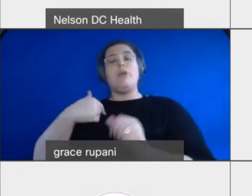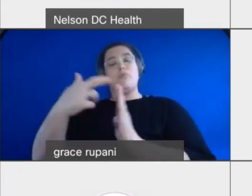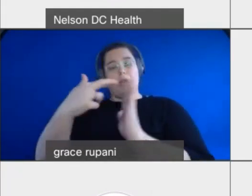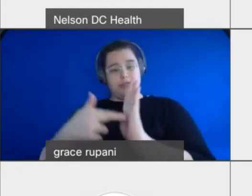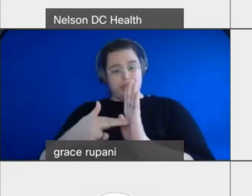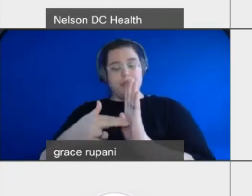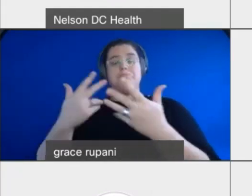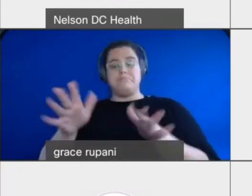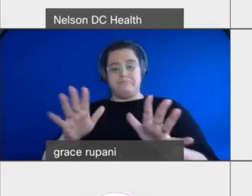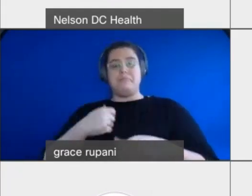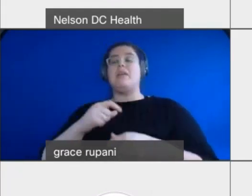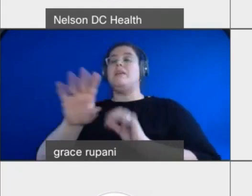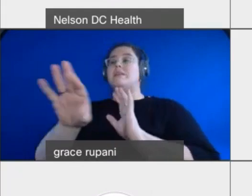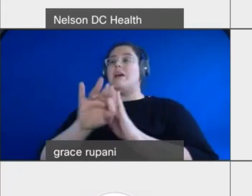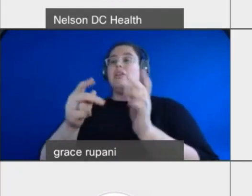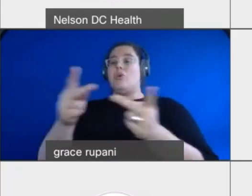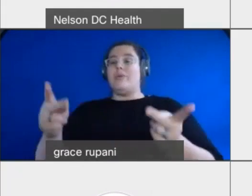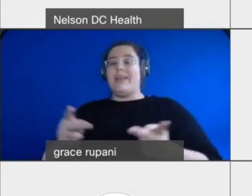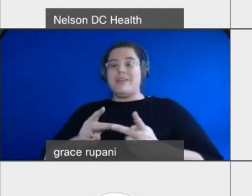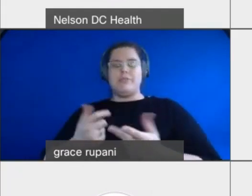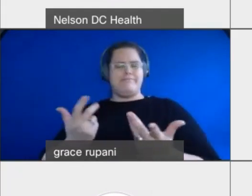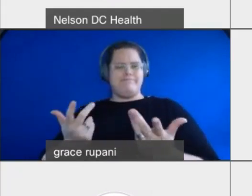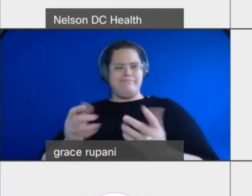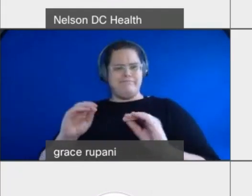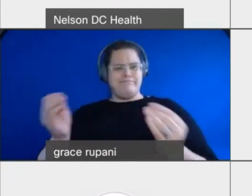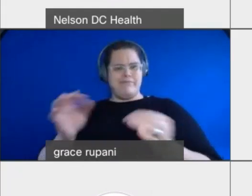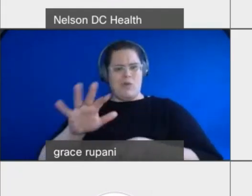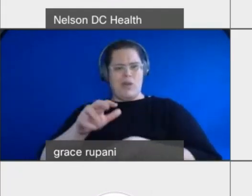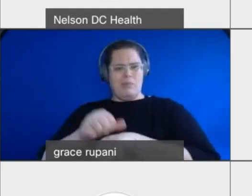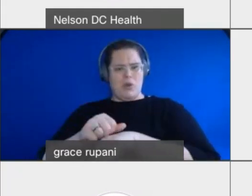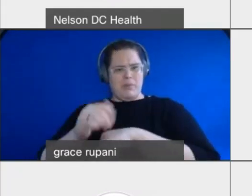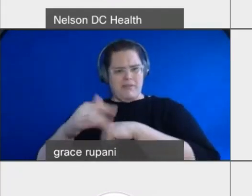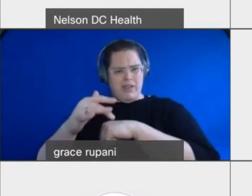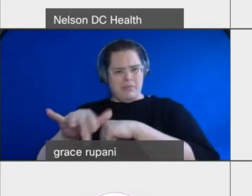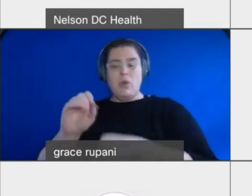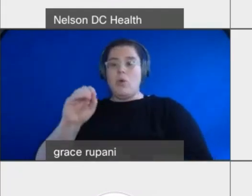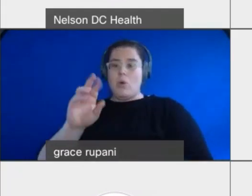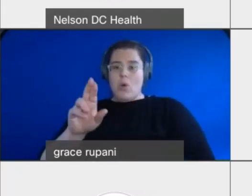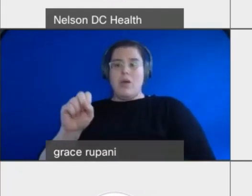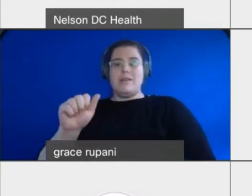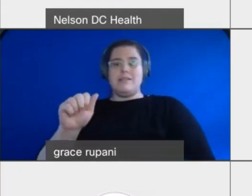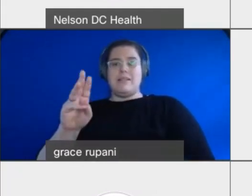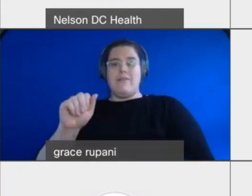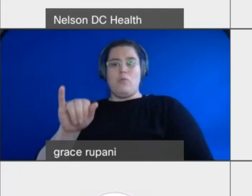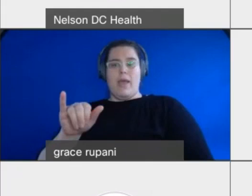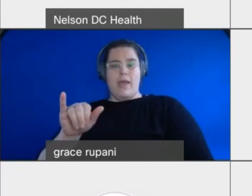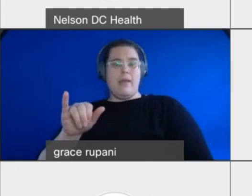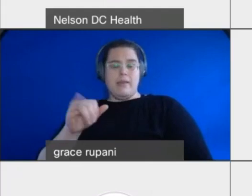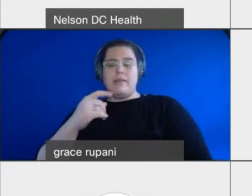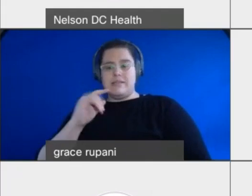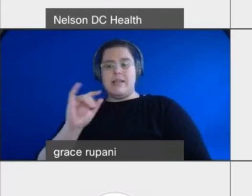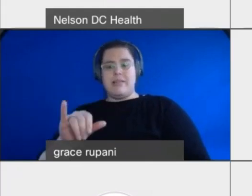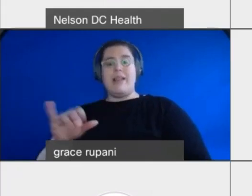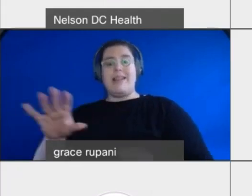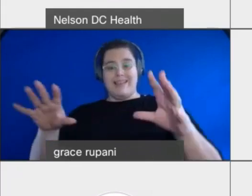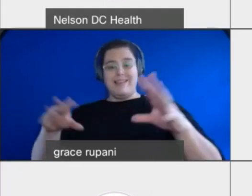location. There's no appointment left at that location, or when Safeway vaccination site accepted to make the appointment, they